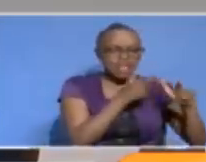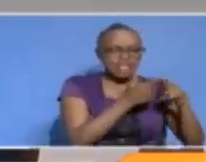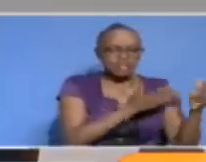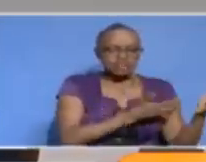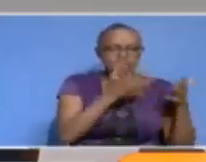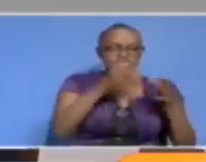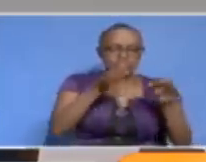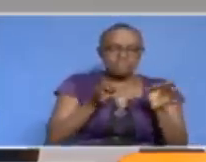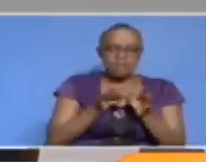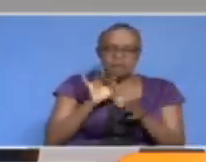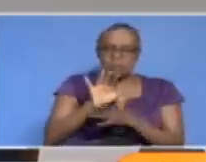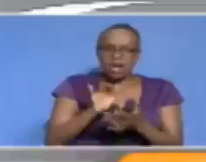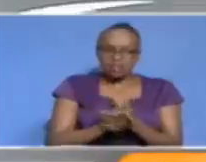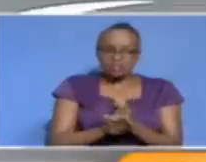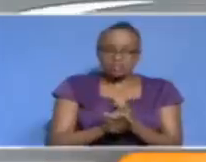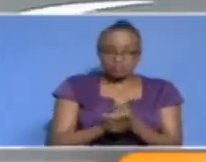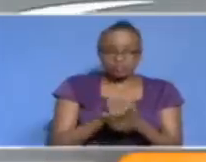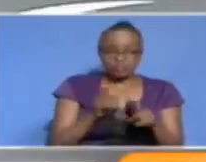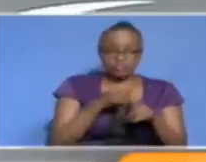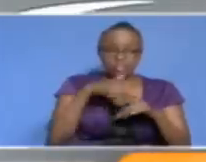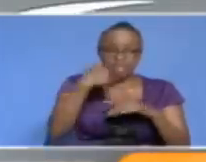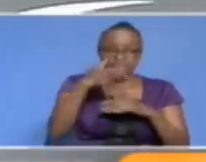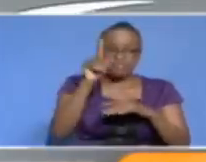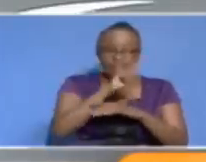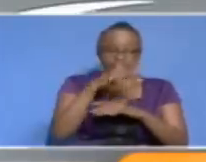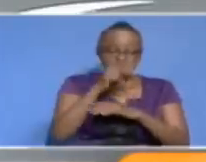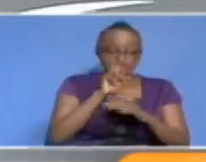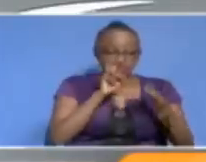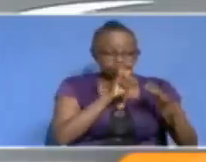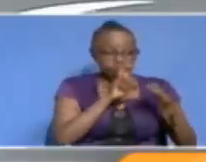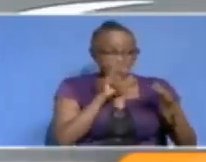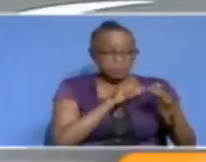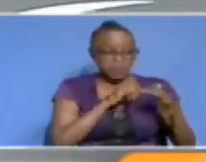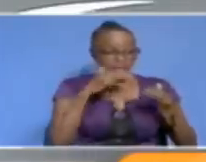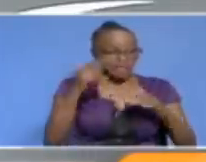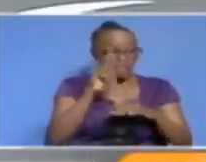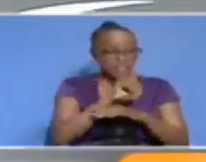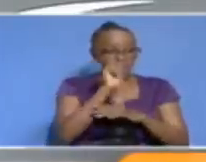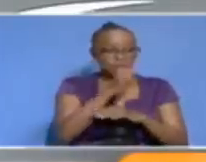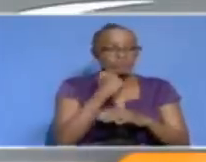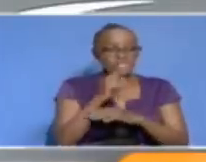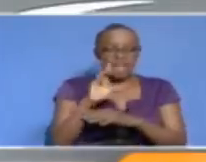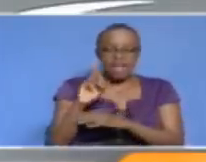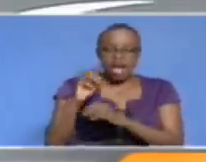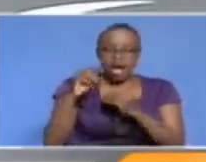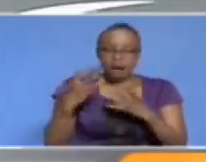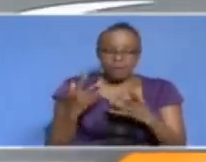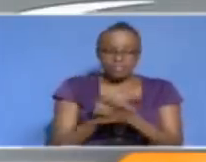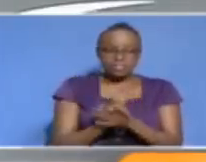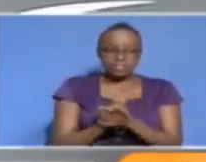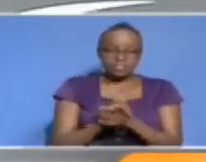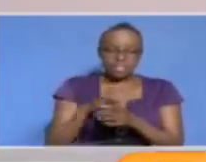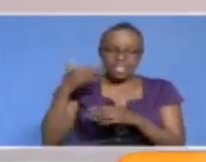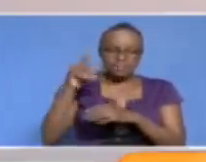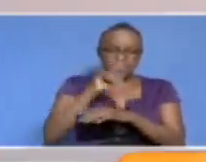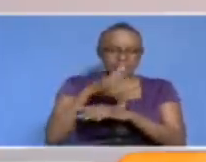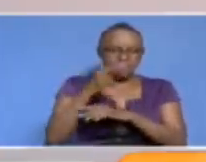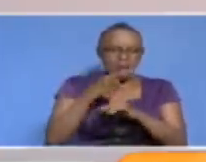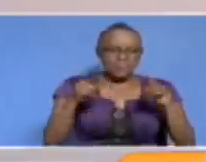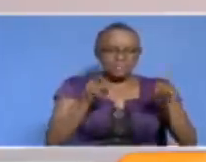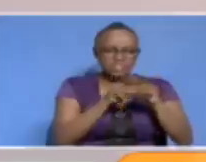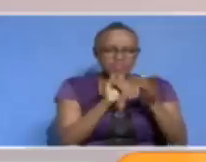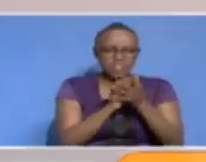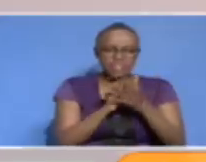families. So you monitor this every day? Every day. Every day I can tell Nairobians how much we are collecting on a daily basis. But still